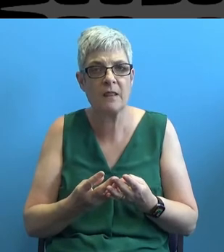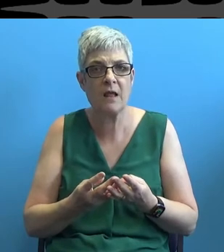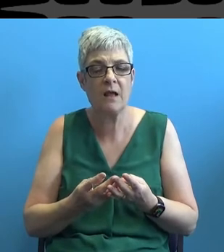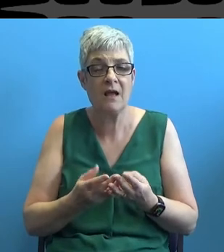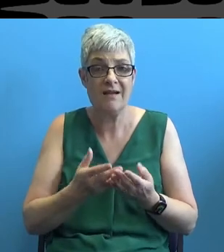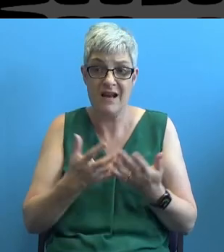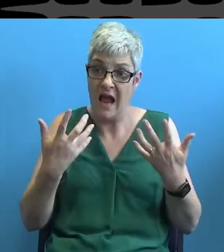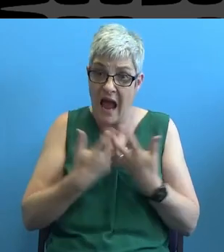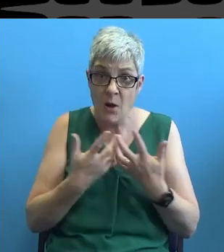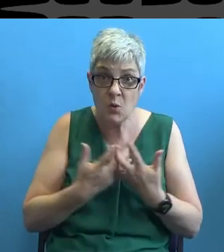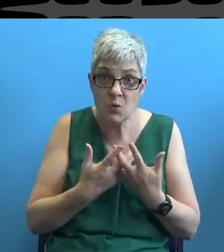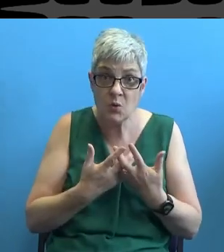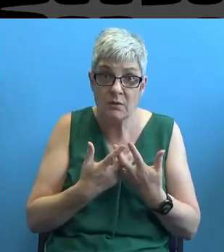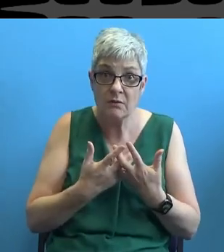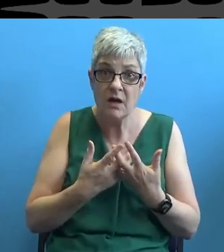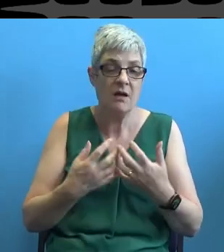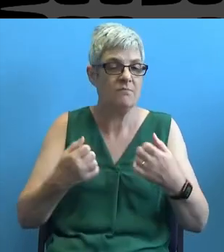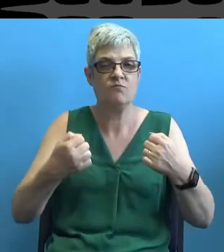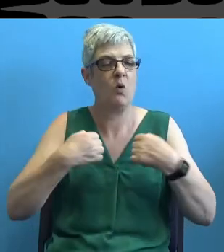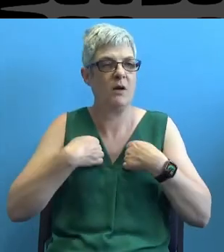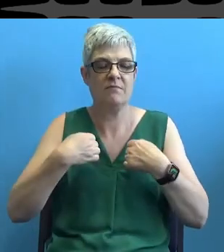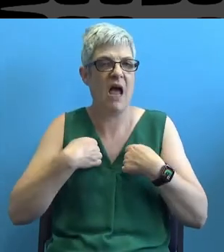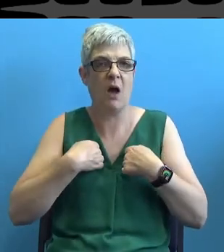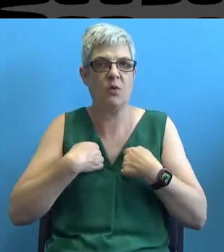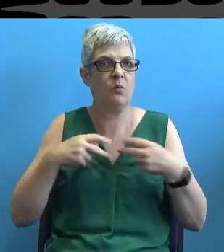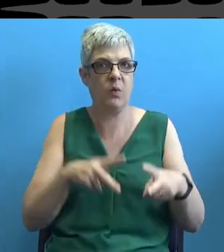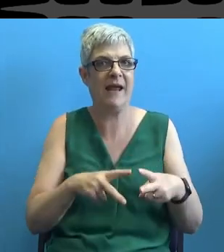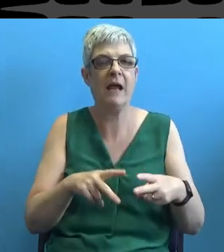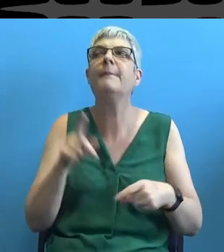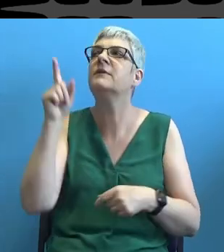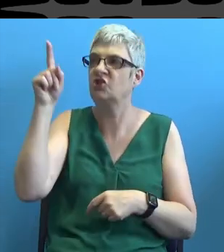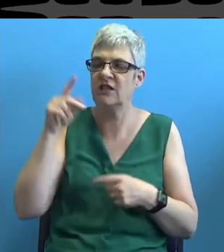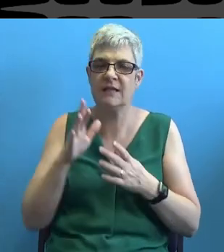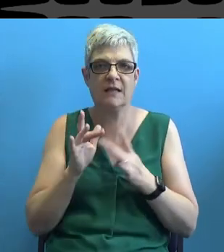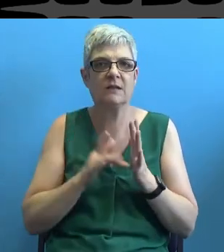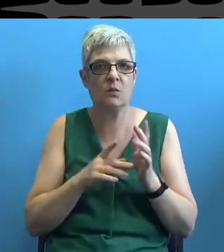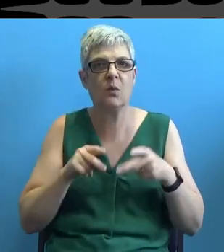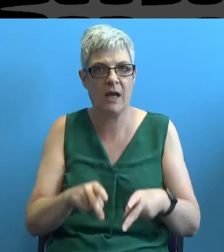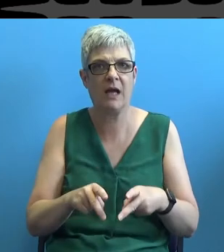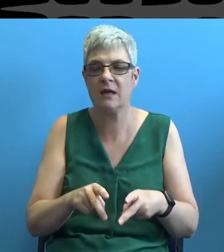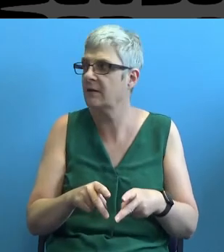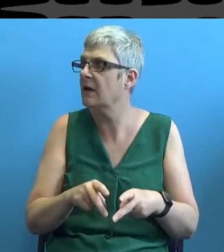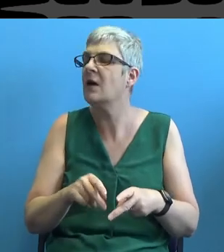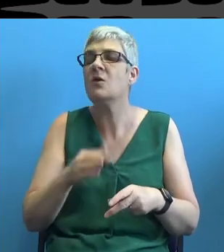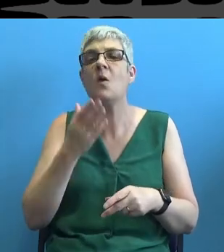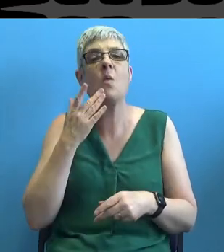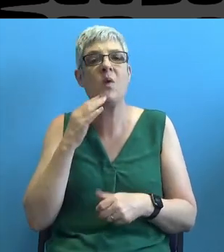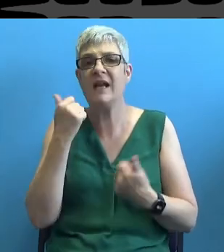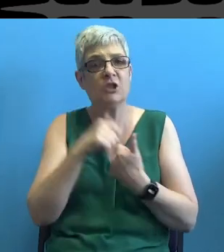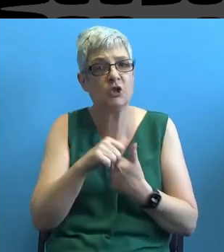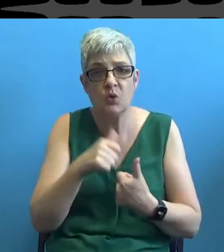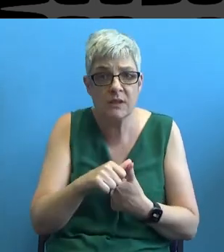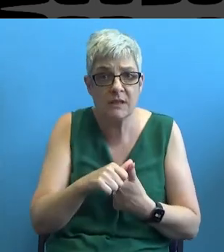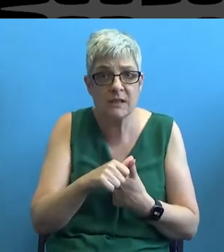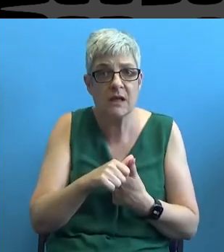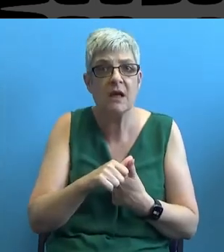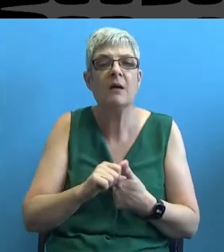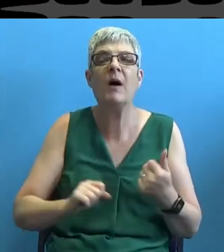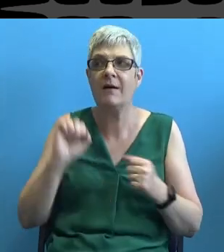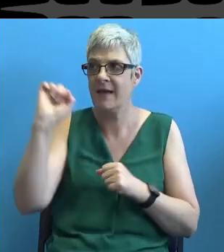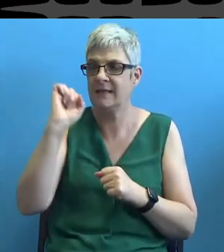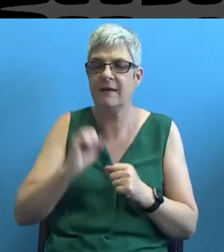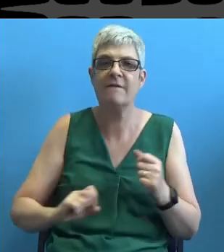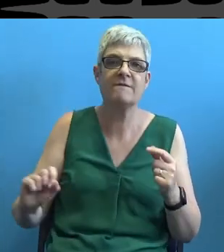And to do that not on our terms, but on Jesus' terms. And to do that not when it suits, but as first